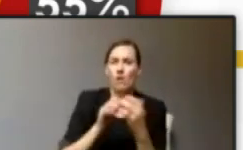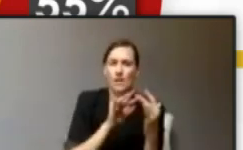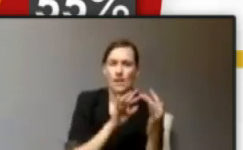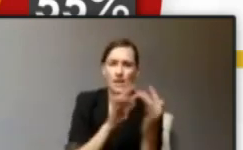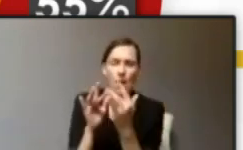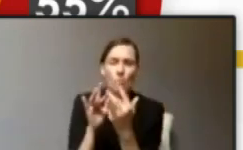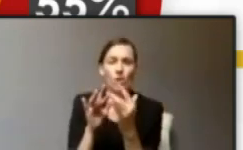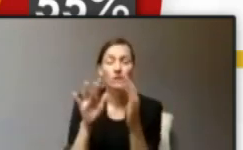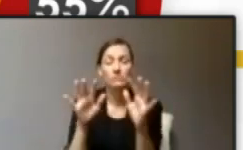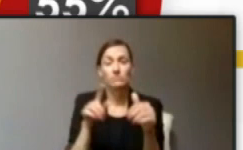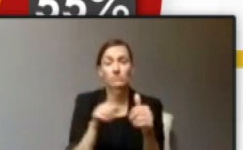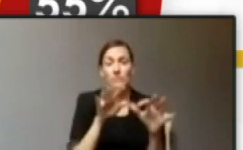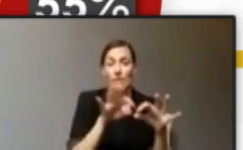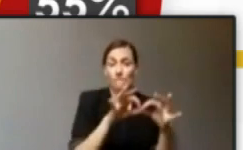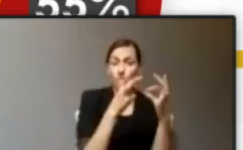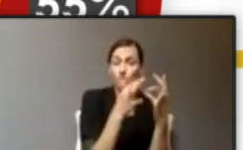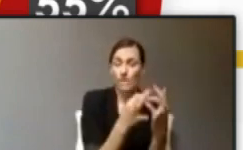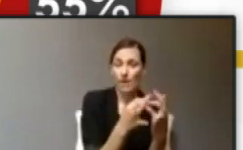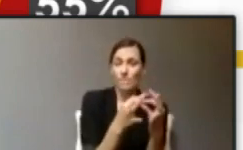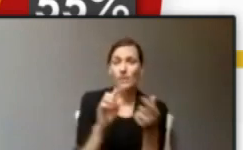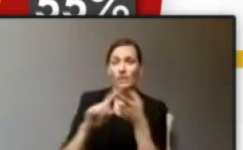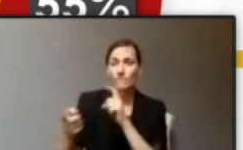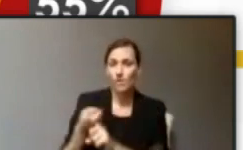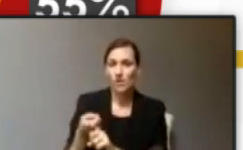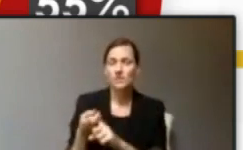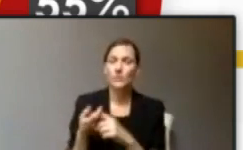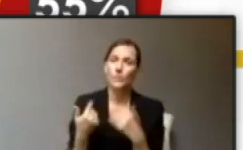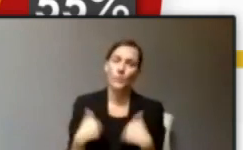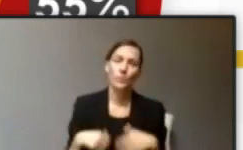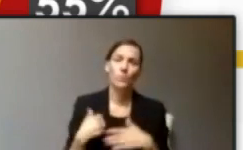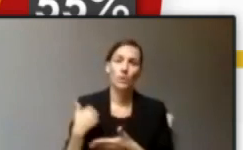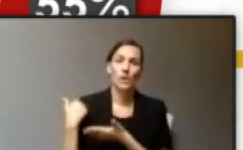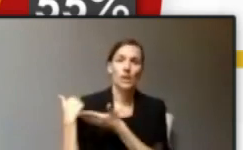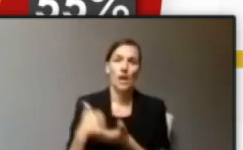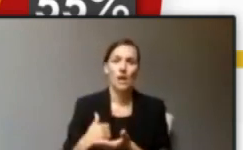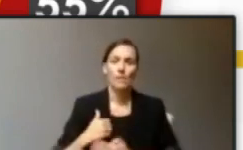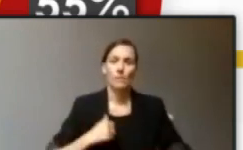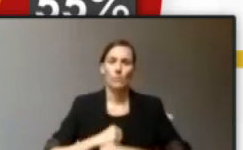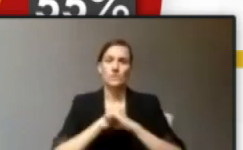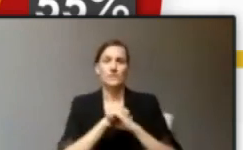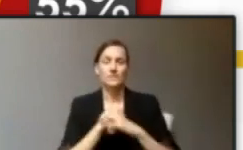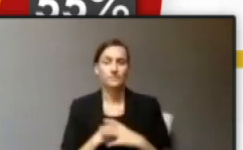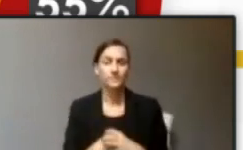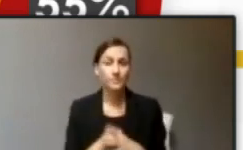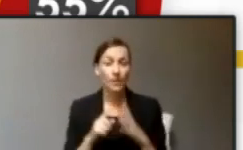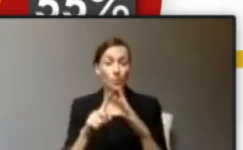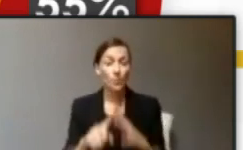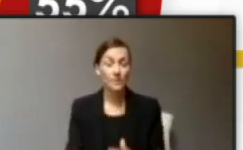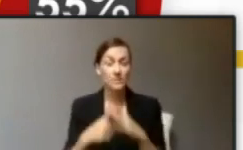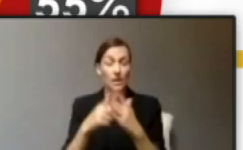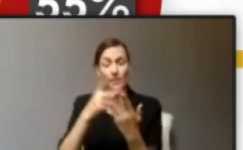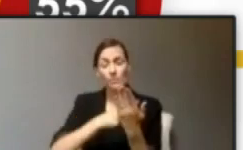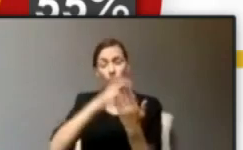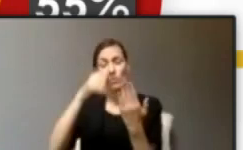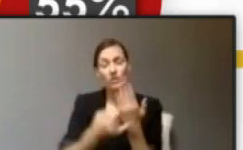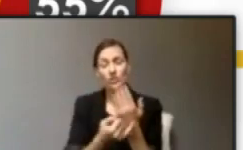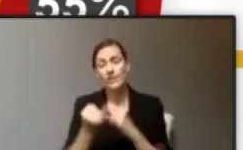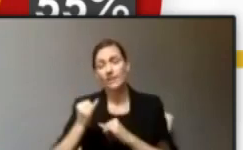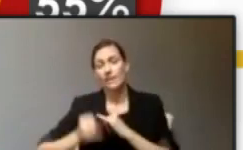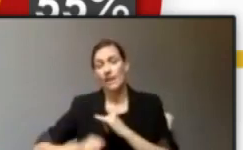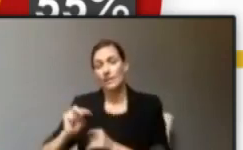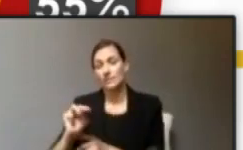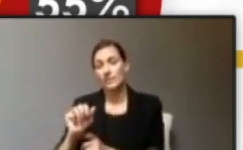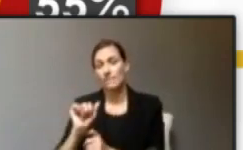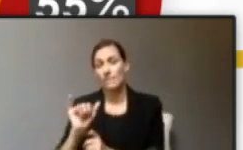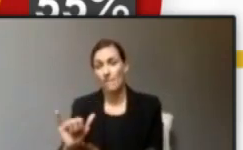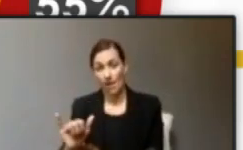friends and family can be a significant buffer. We started this project towards the end of May. And as